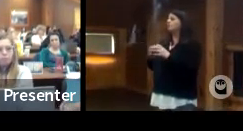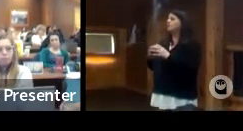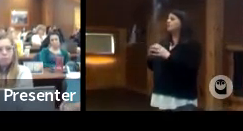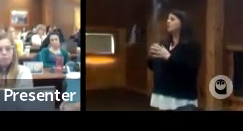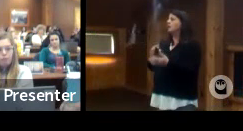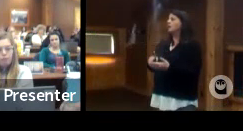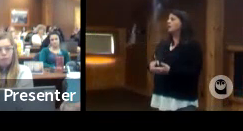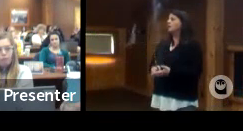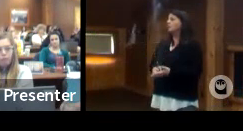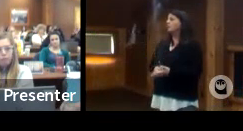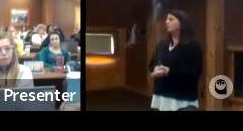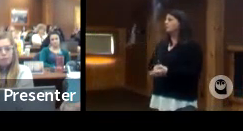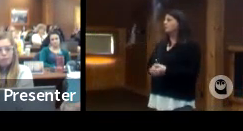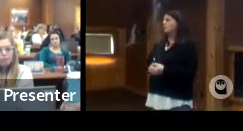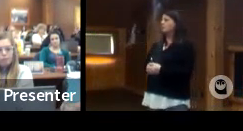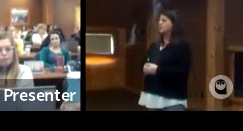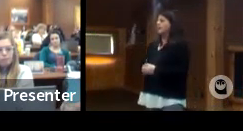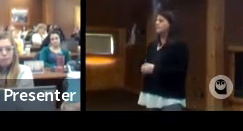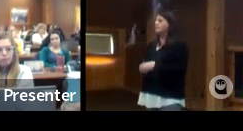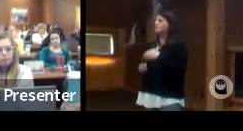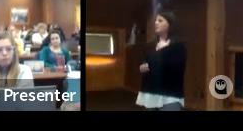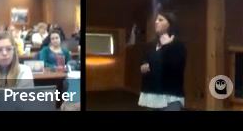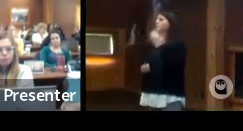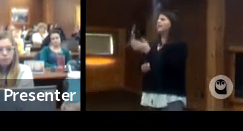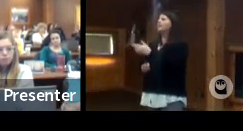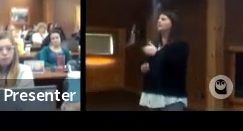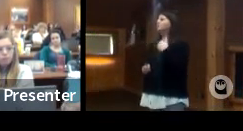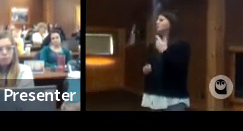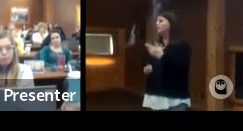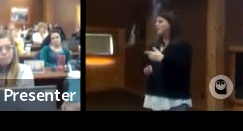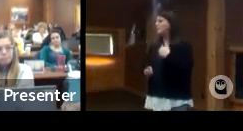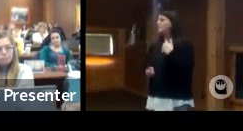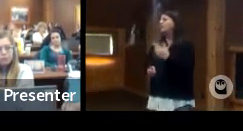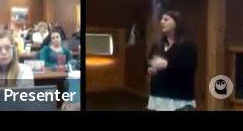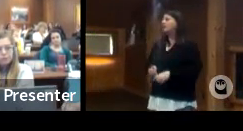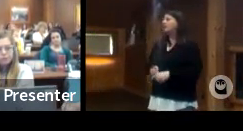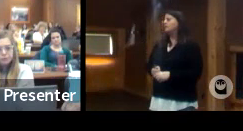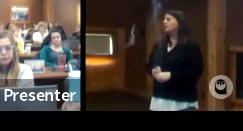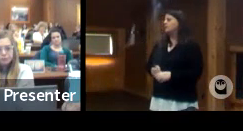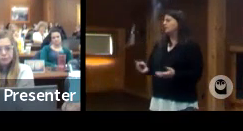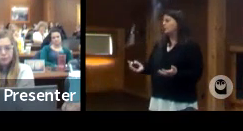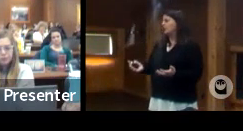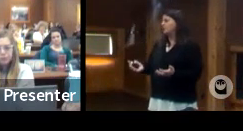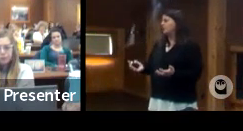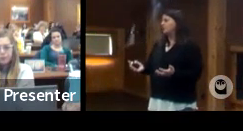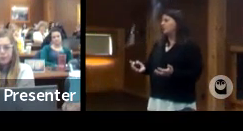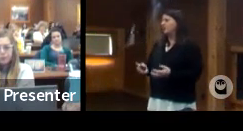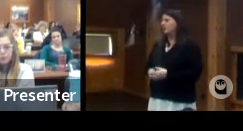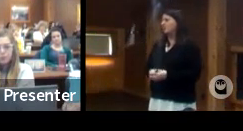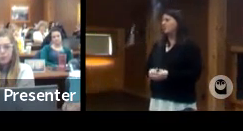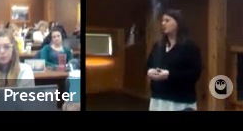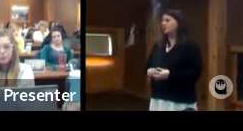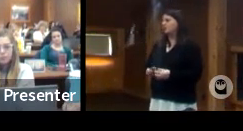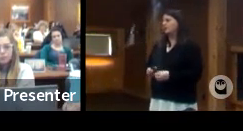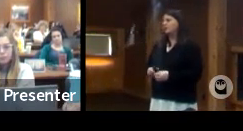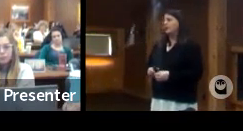key issues that are going to be the most important. And so just communication between them is going to be the best way